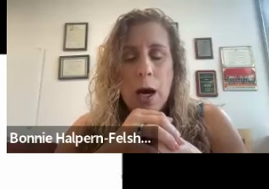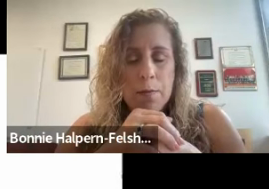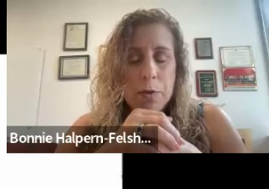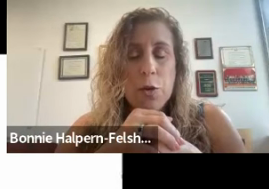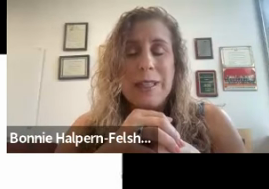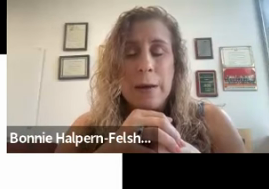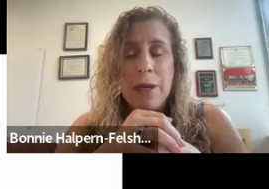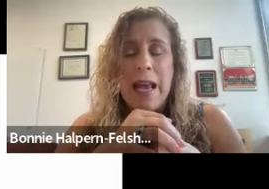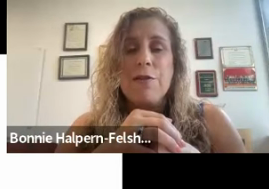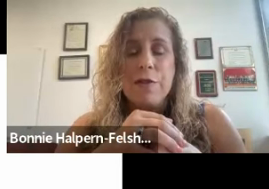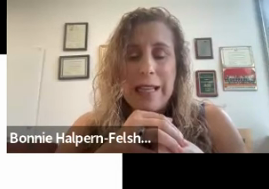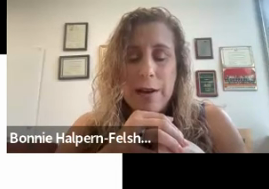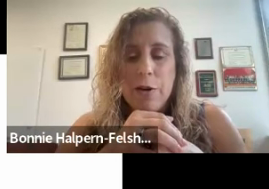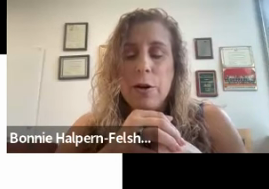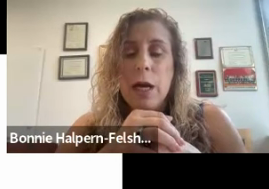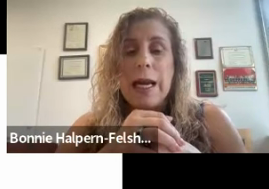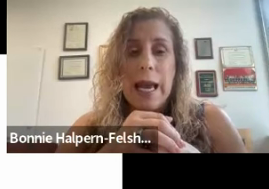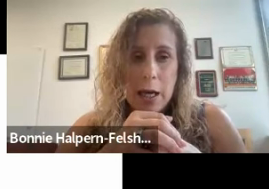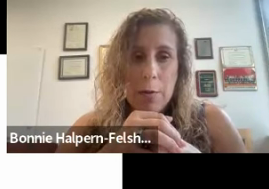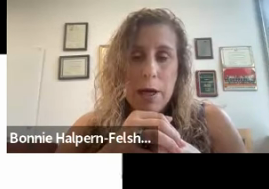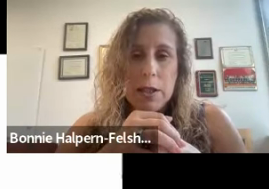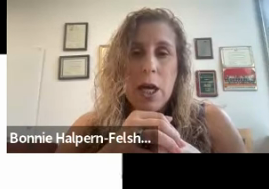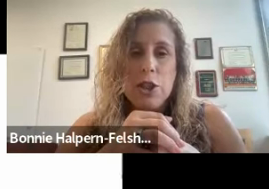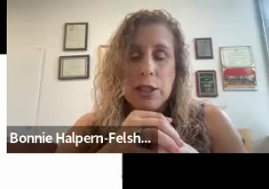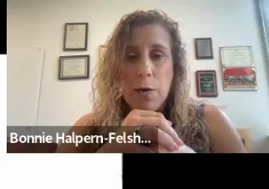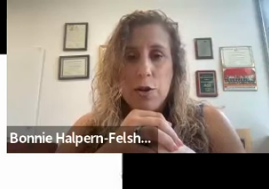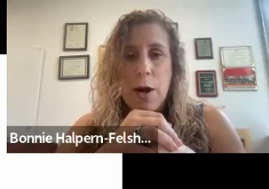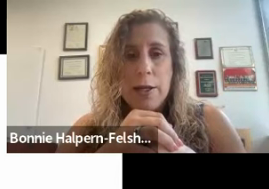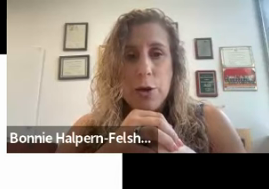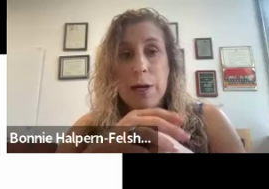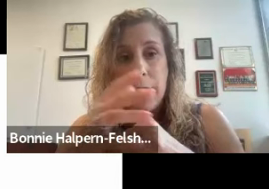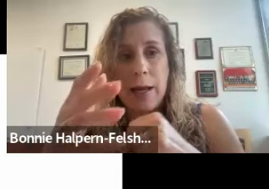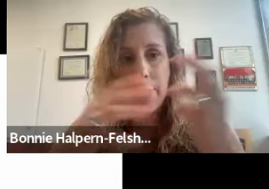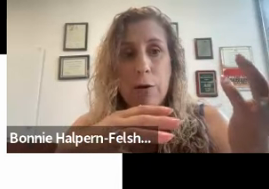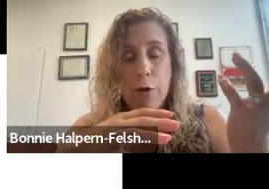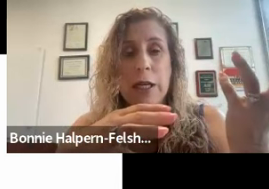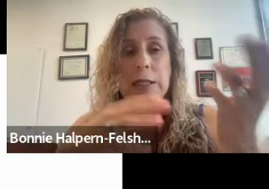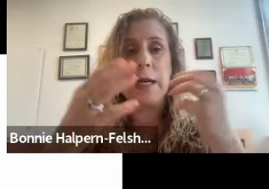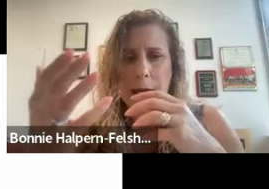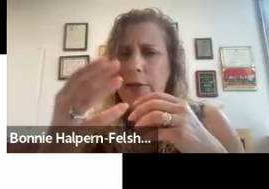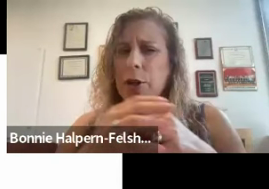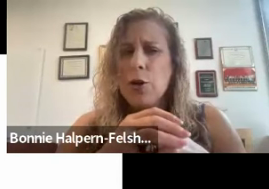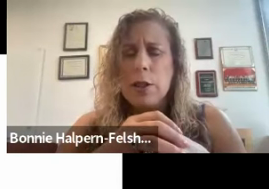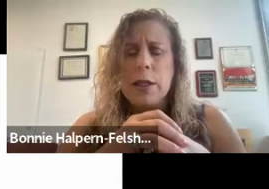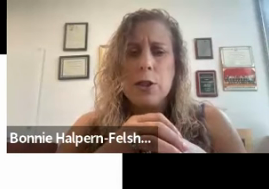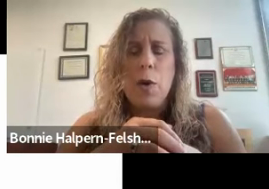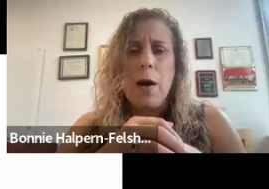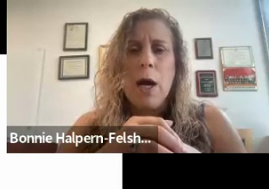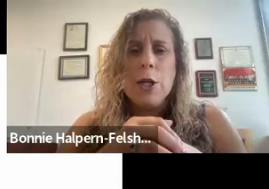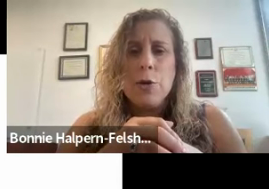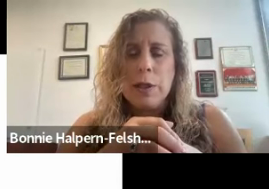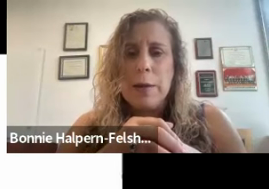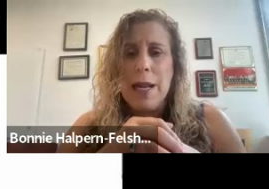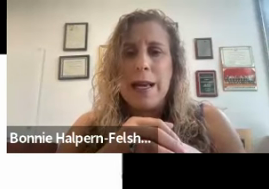to eliminate flavored cannabis, just like we're trying to in California did, and I think New York did as